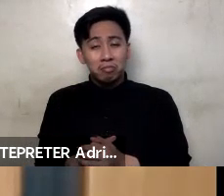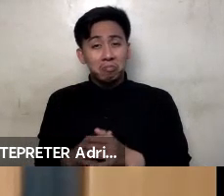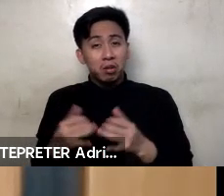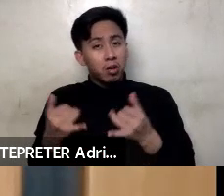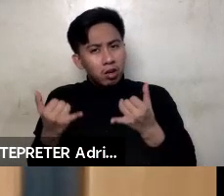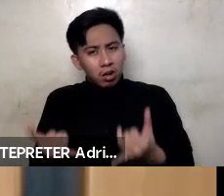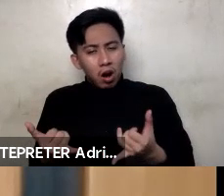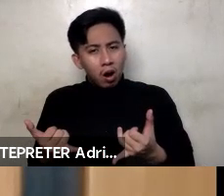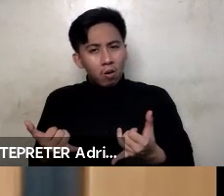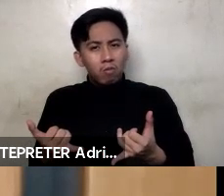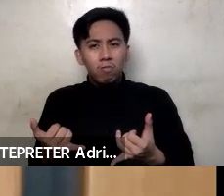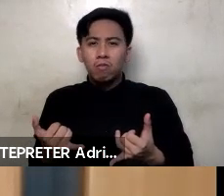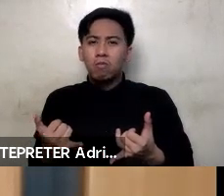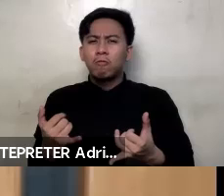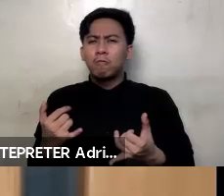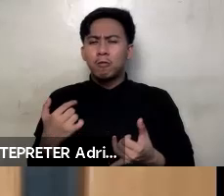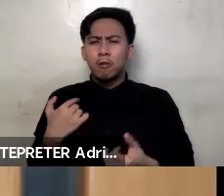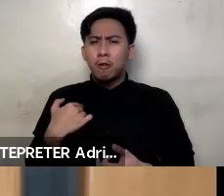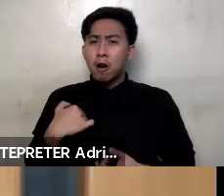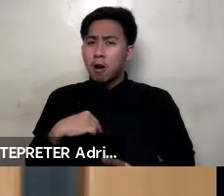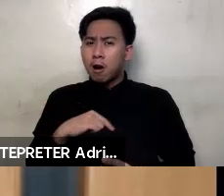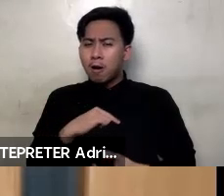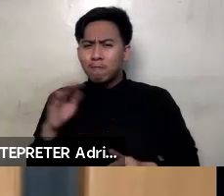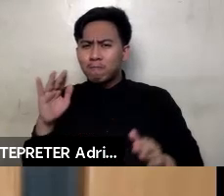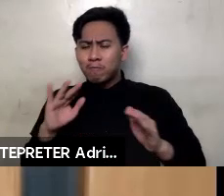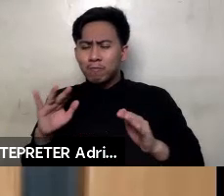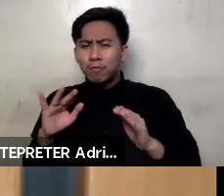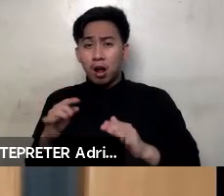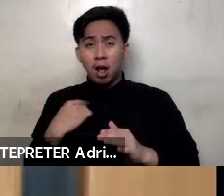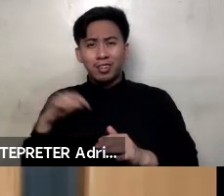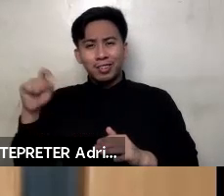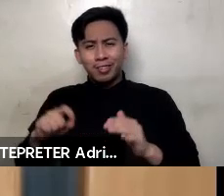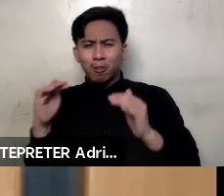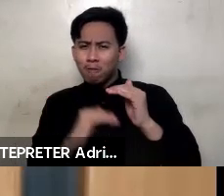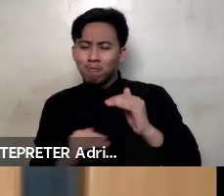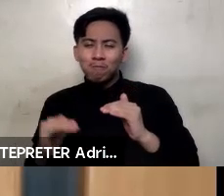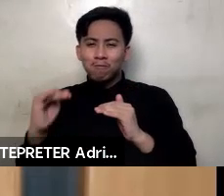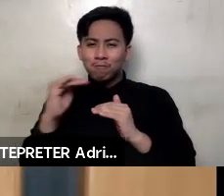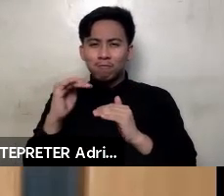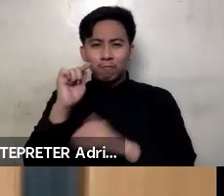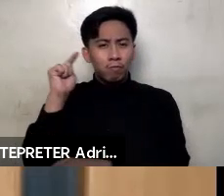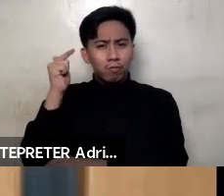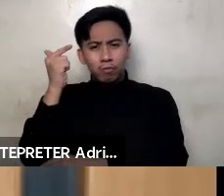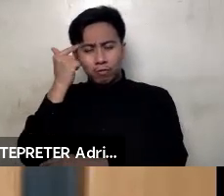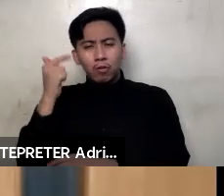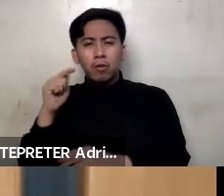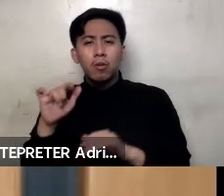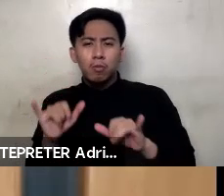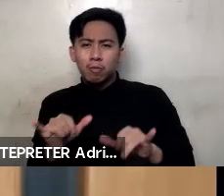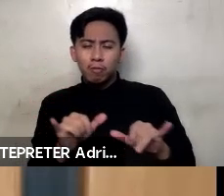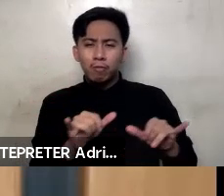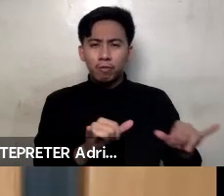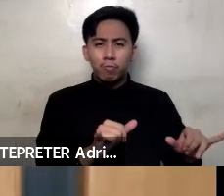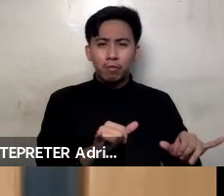challenged us to step up and improve nutrition governance operation measures. With